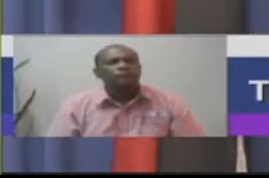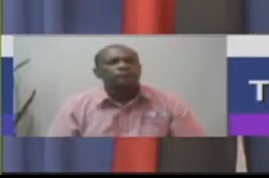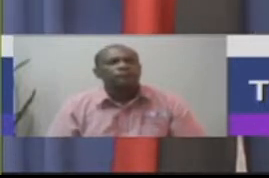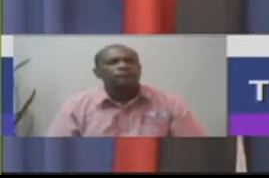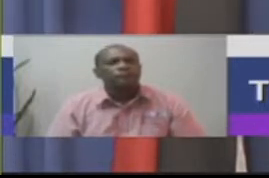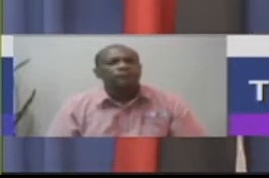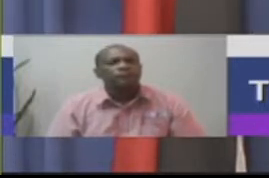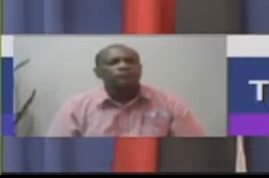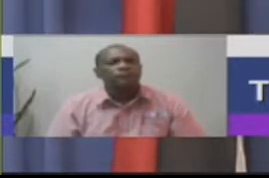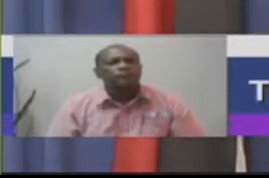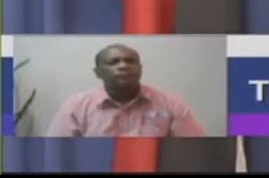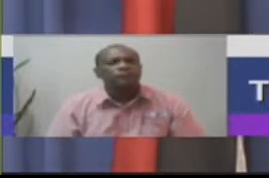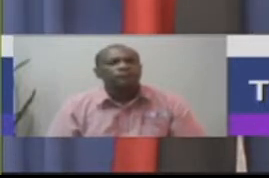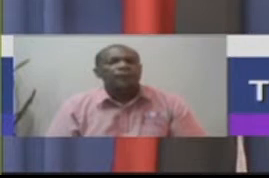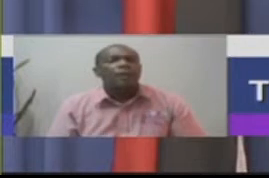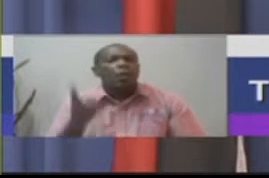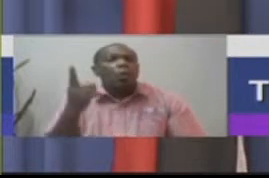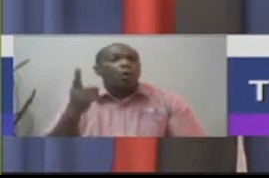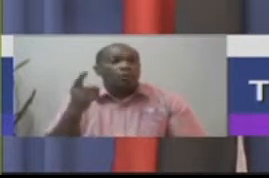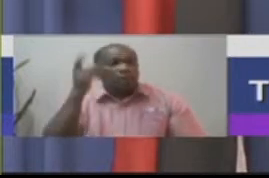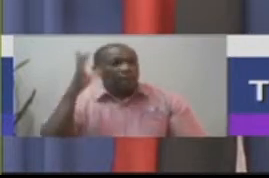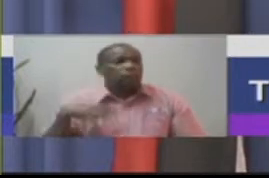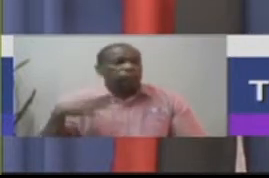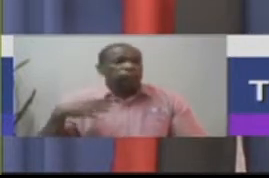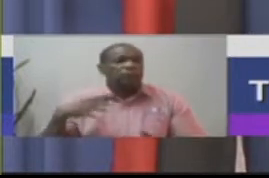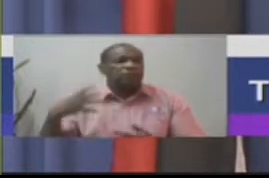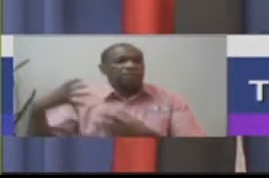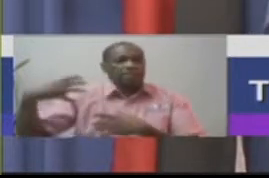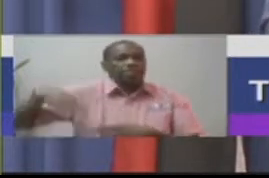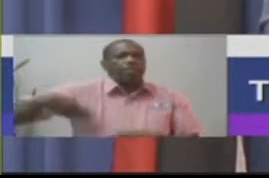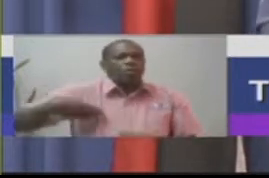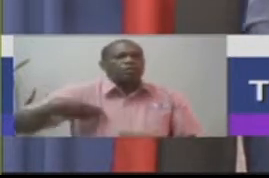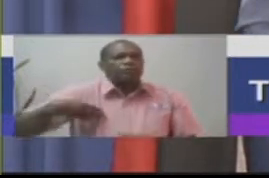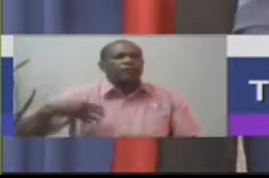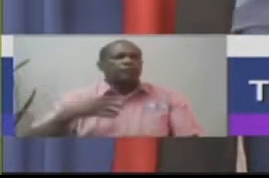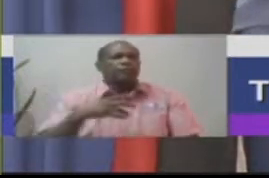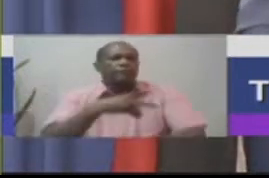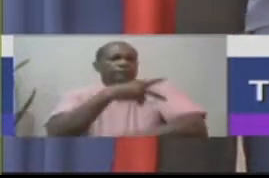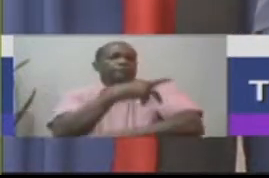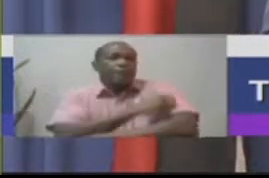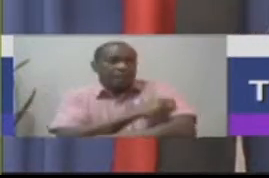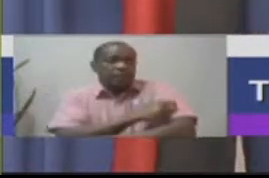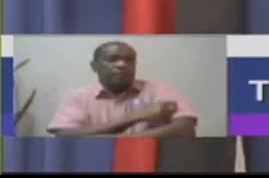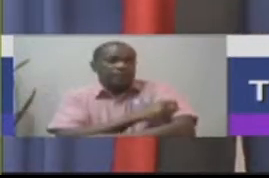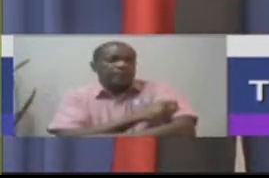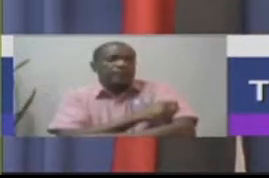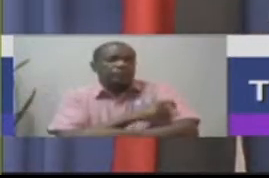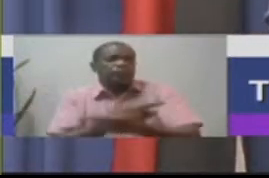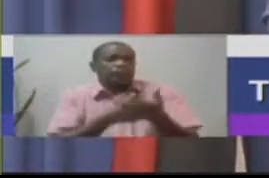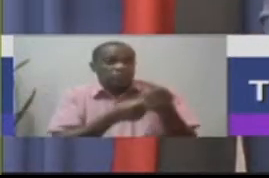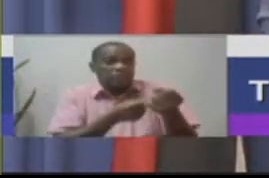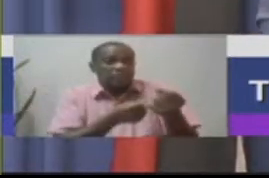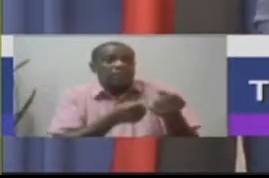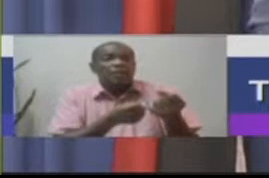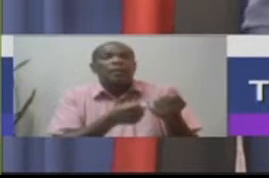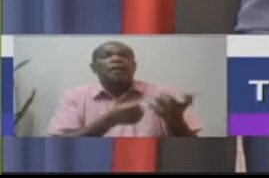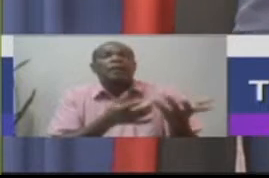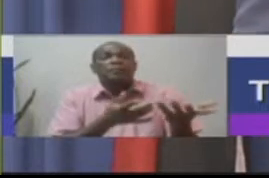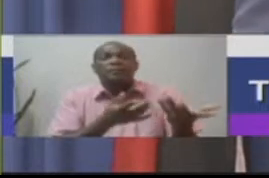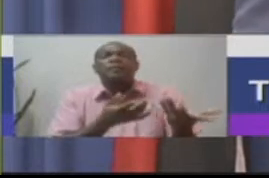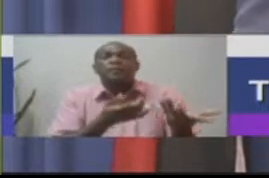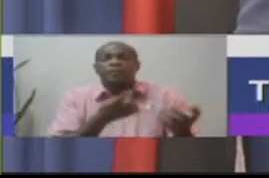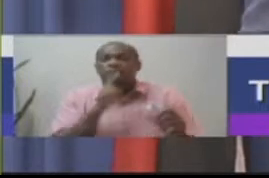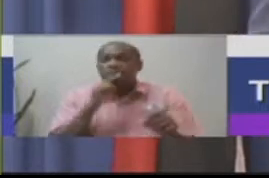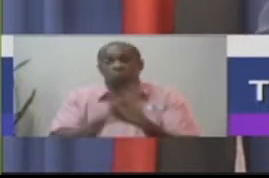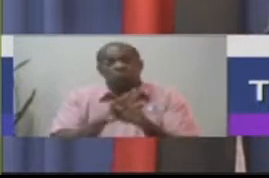Authority Vaccine Acquisition Trust. He gave me the commitment that whatever is happening with them, that CARICOM will get some of the vaccines that they have.